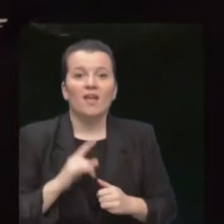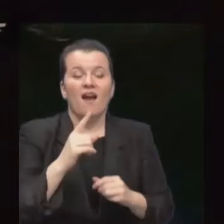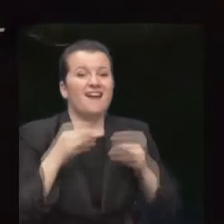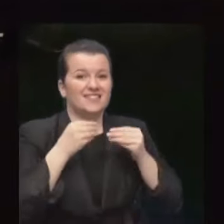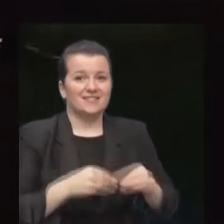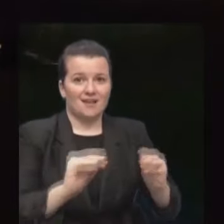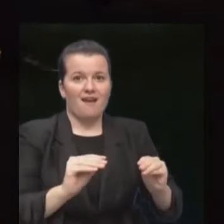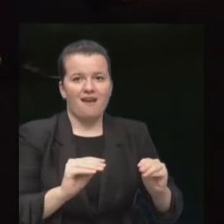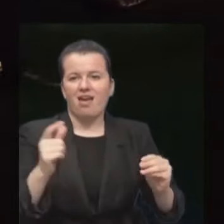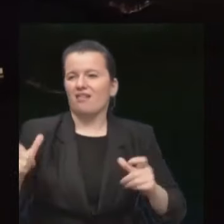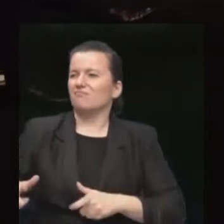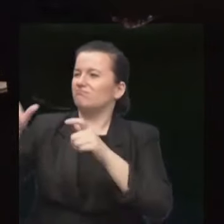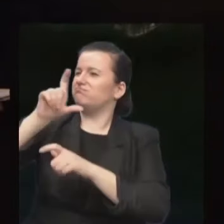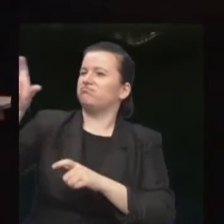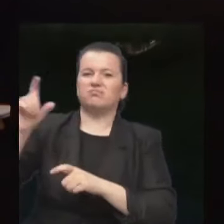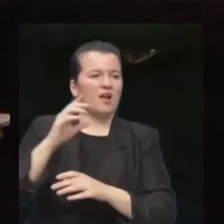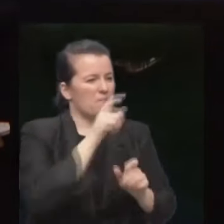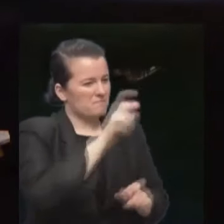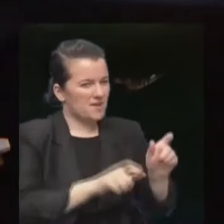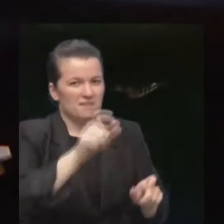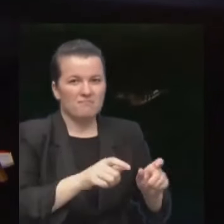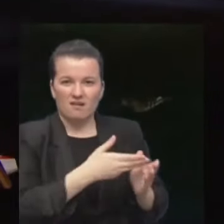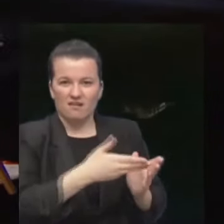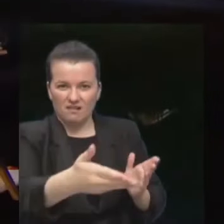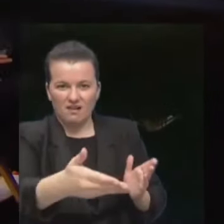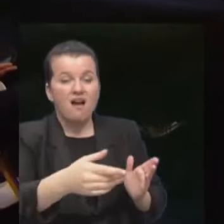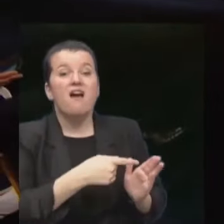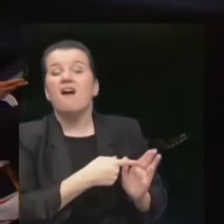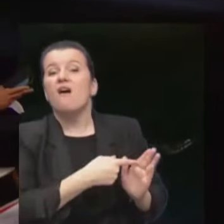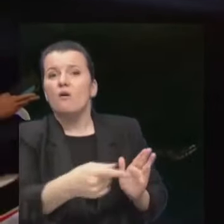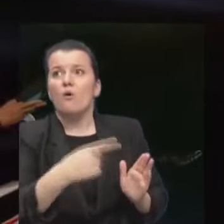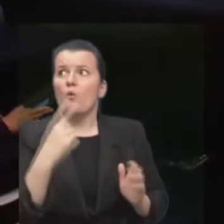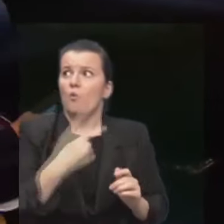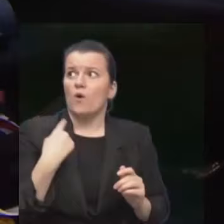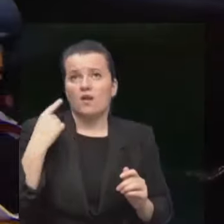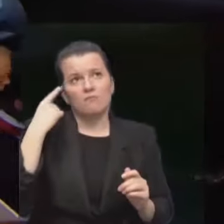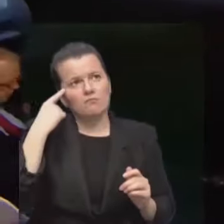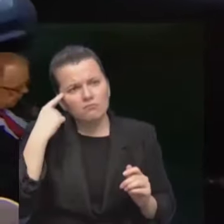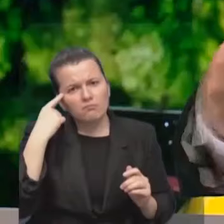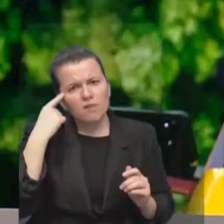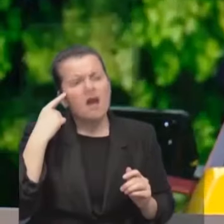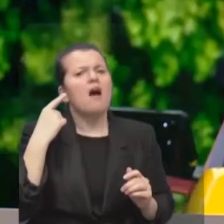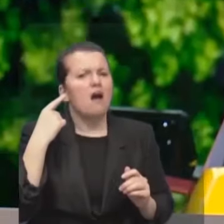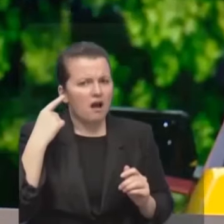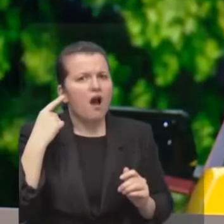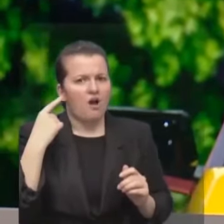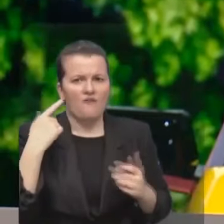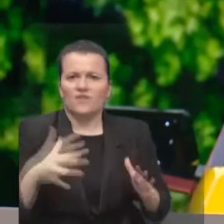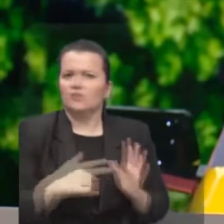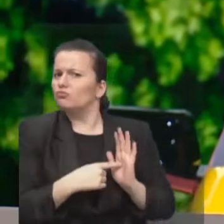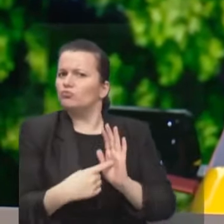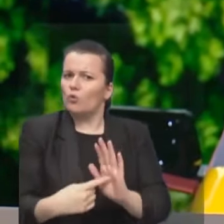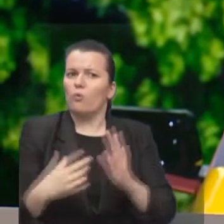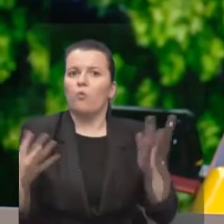on a, well, the concept that we should have enough of a portfolio to be